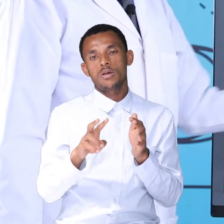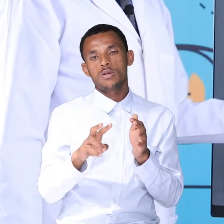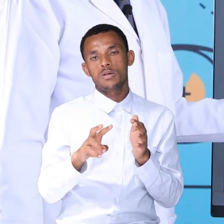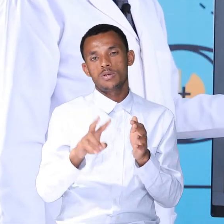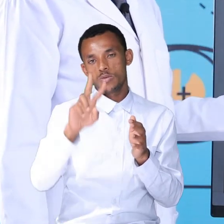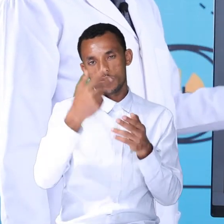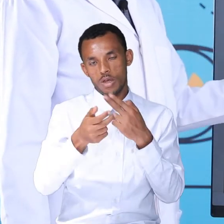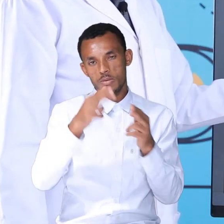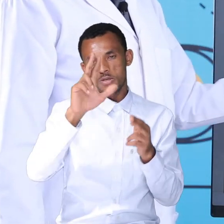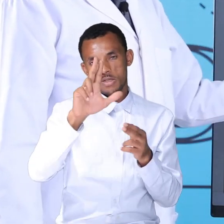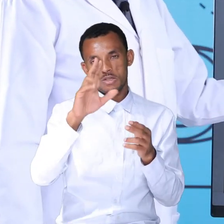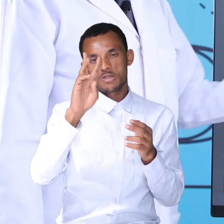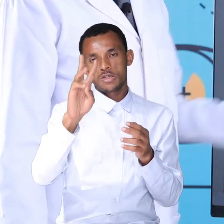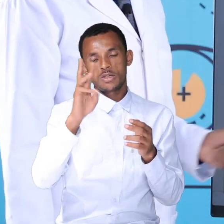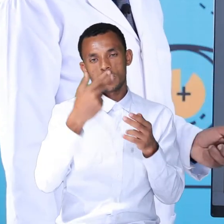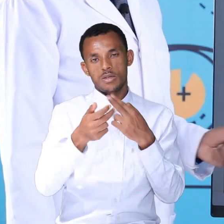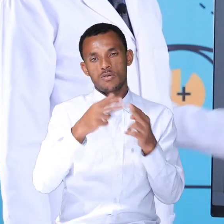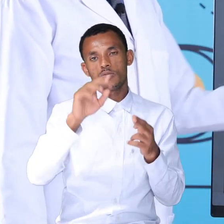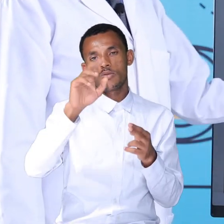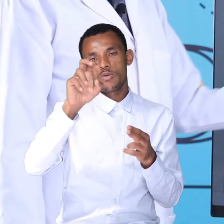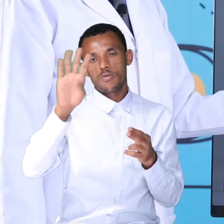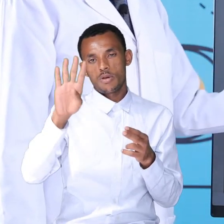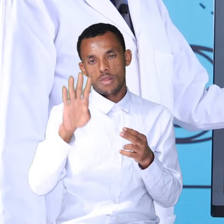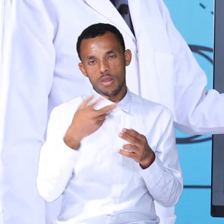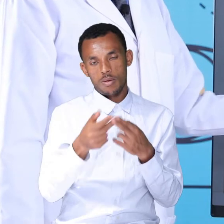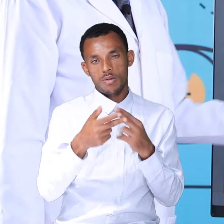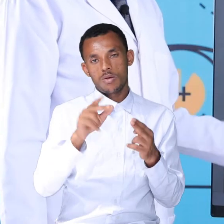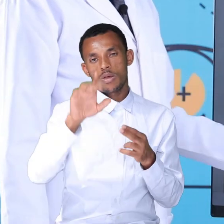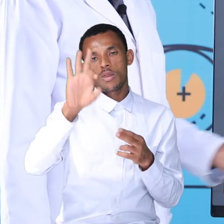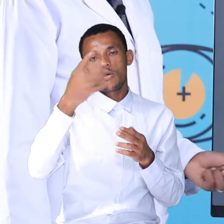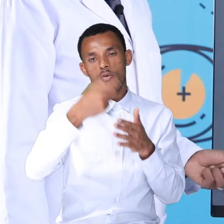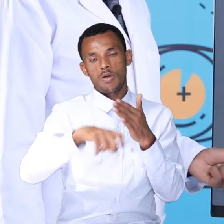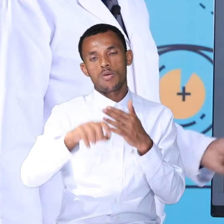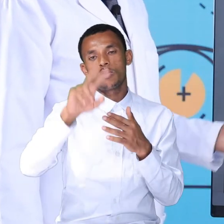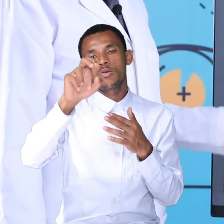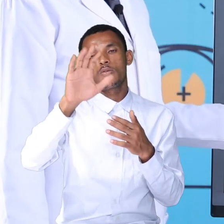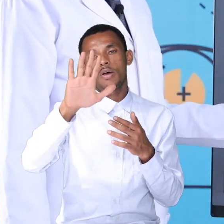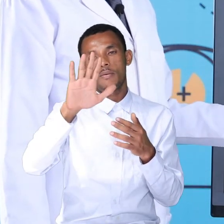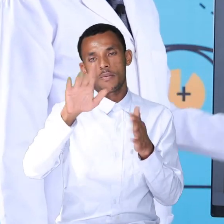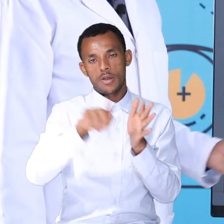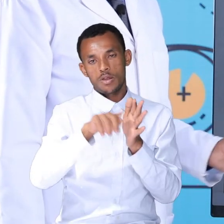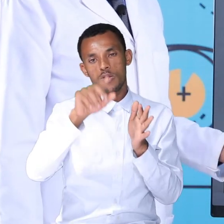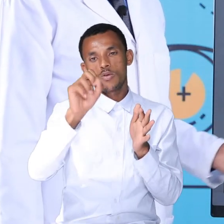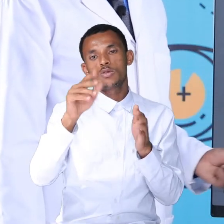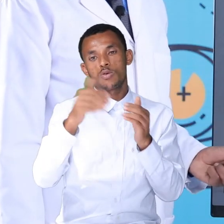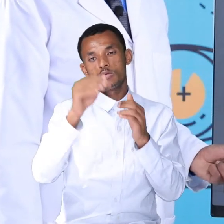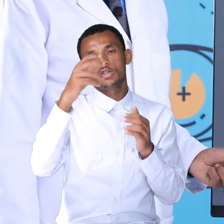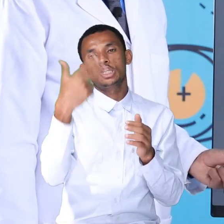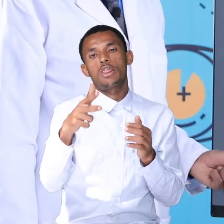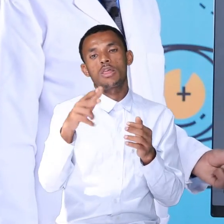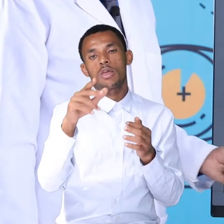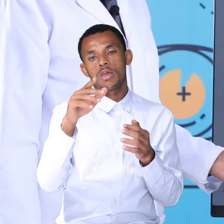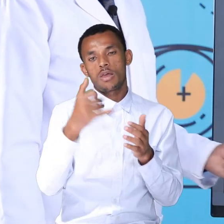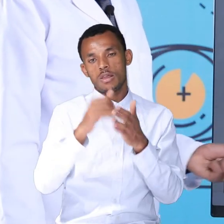cancelled. 3 half, 2 times 3, 6 times 4, 24 times half. You will get a value to be 25 minus 12, it is